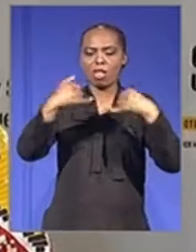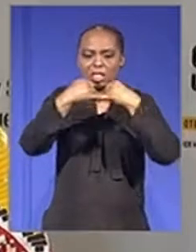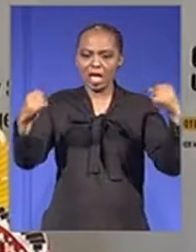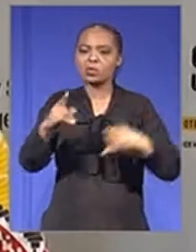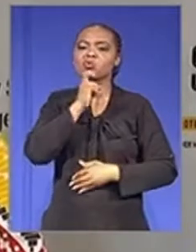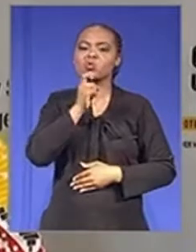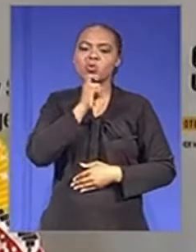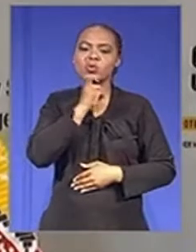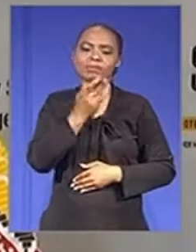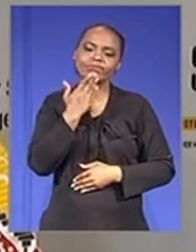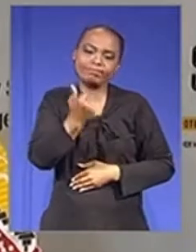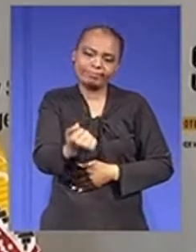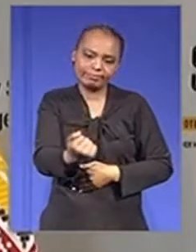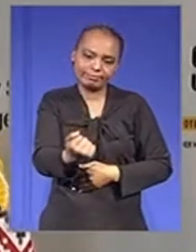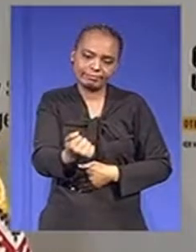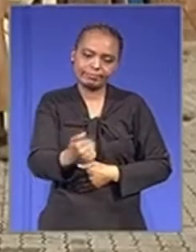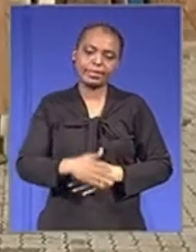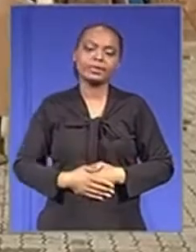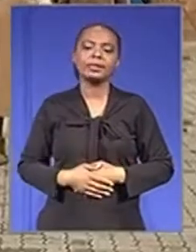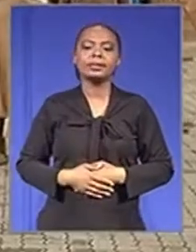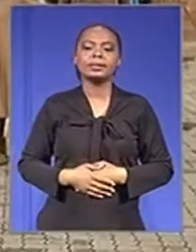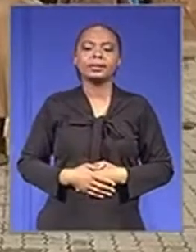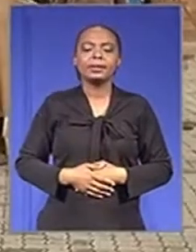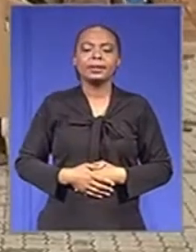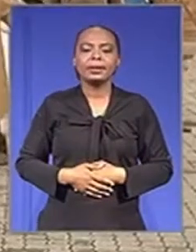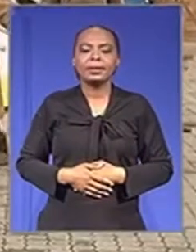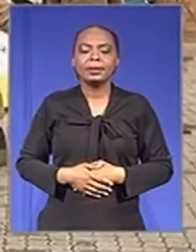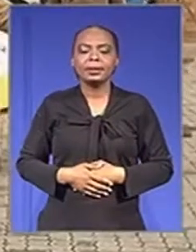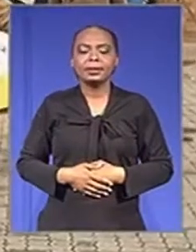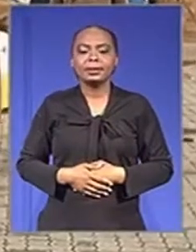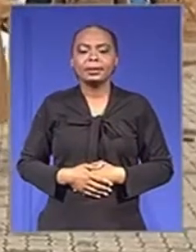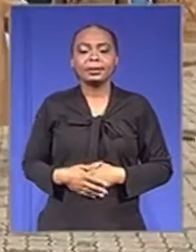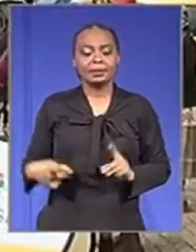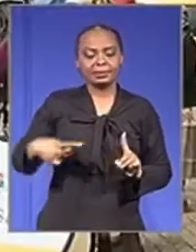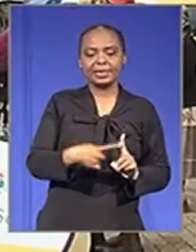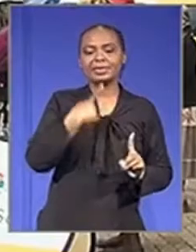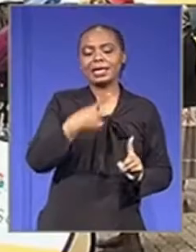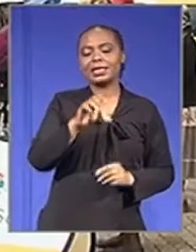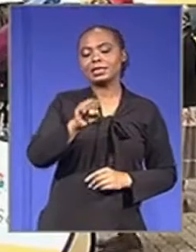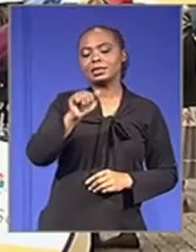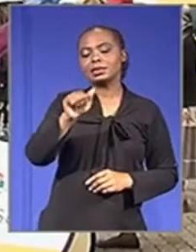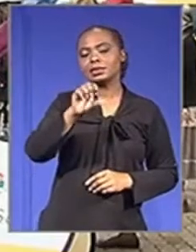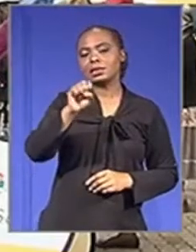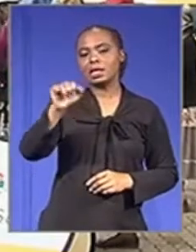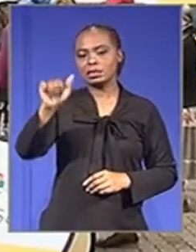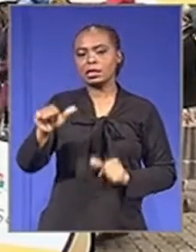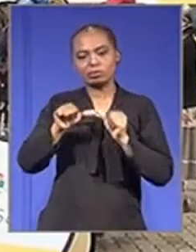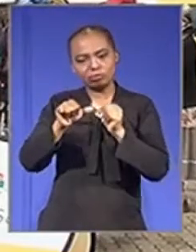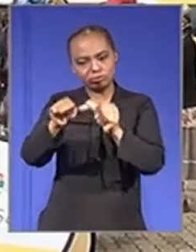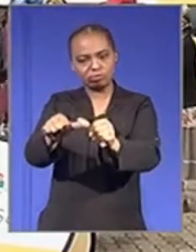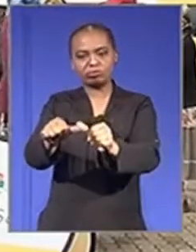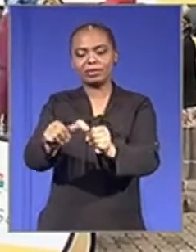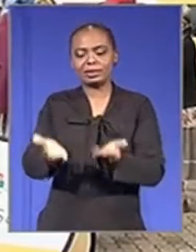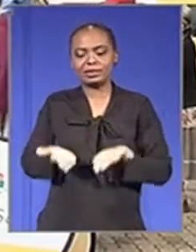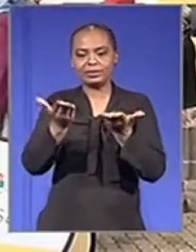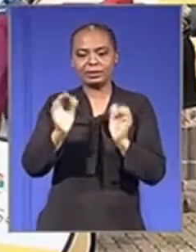loved ones via virtual platforms. Zulu o tlhalositse fa ditirelo tsa SASSA di tle go tswelela ntle le kgoreletso. Dipatlisiso